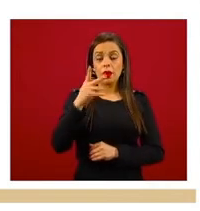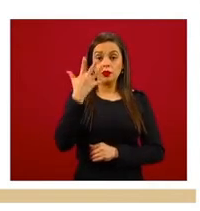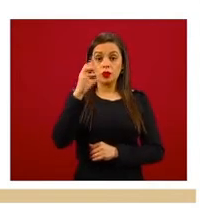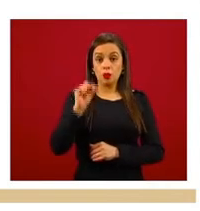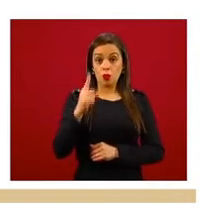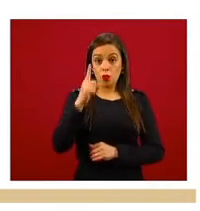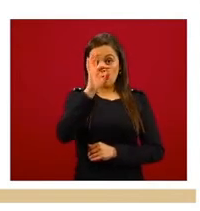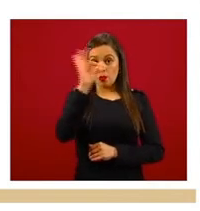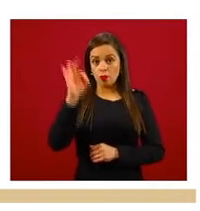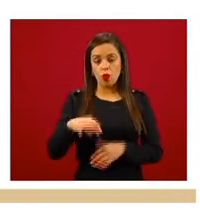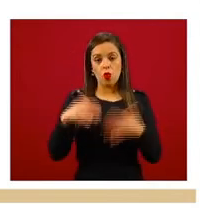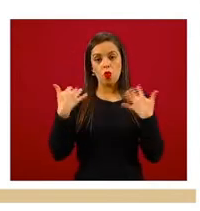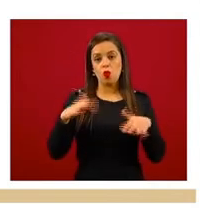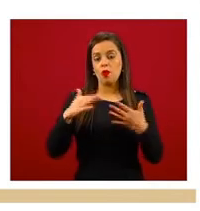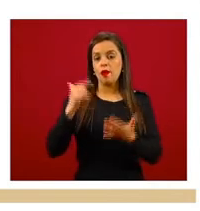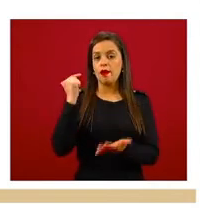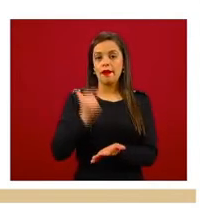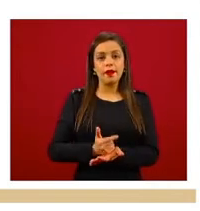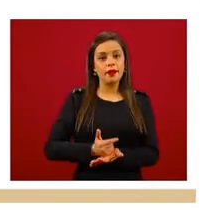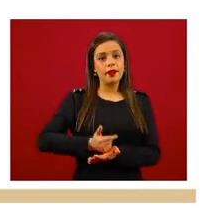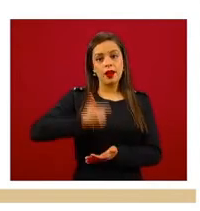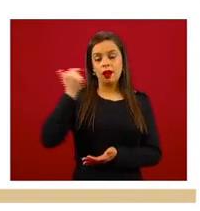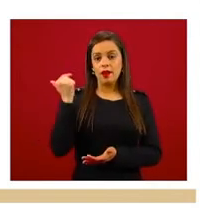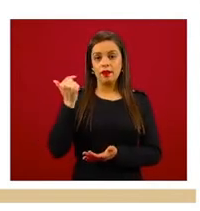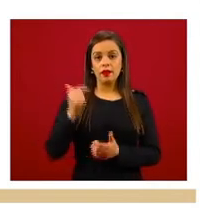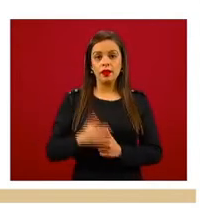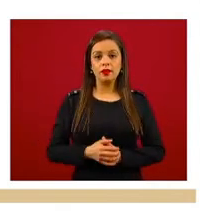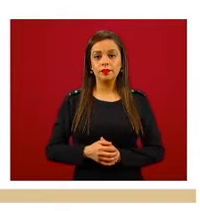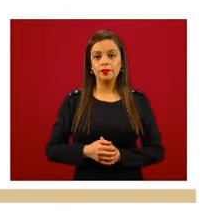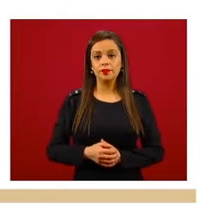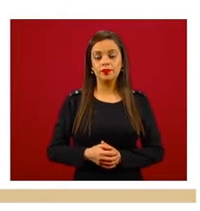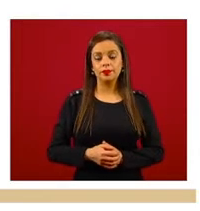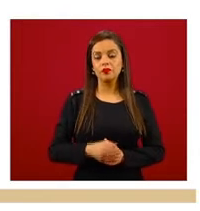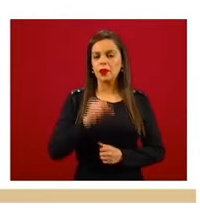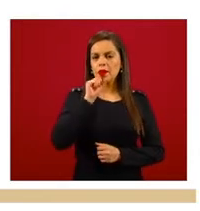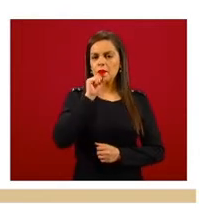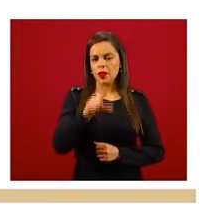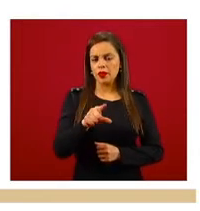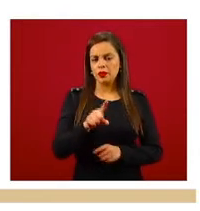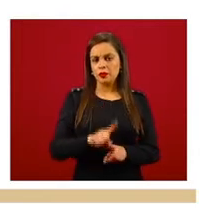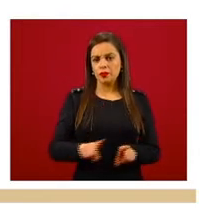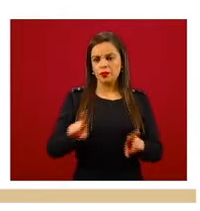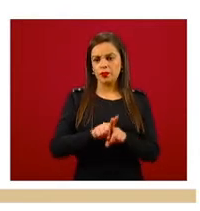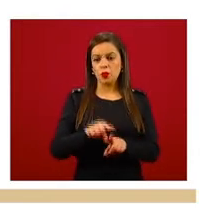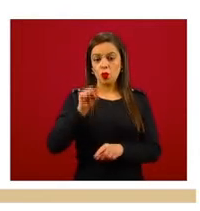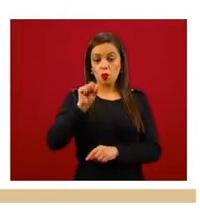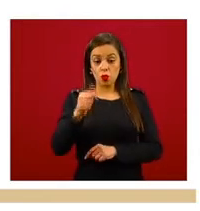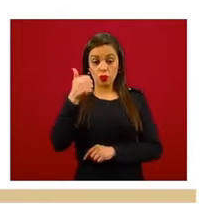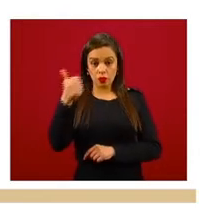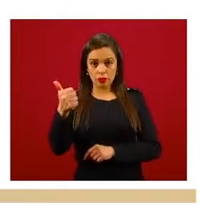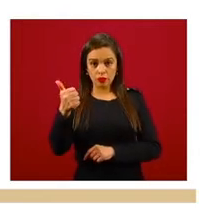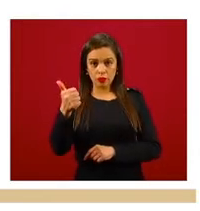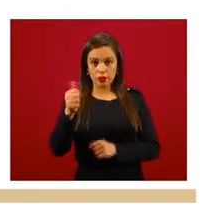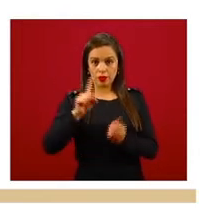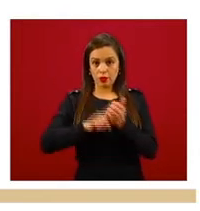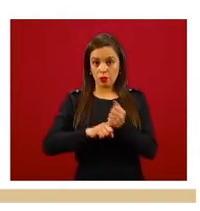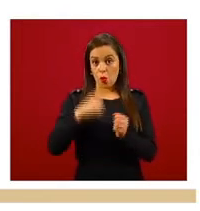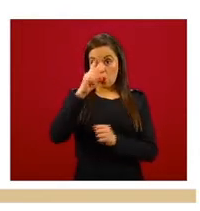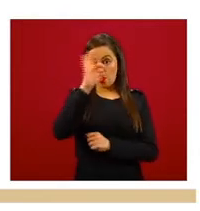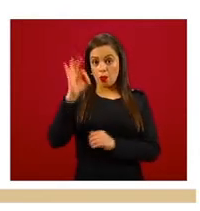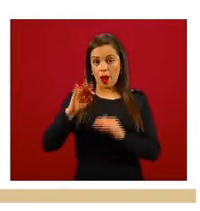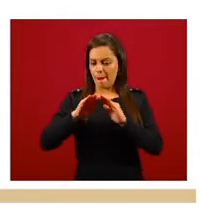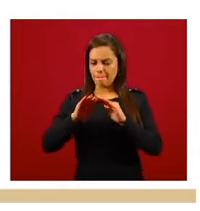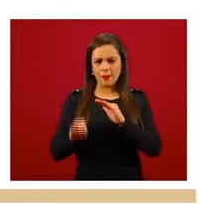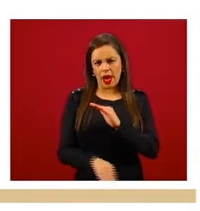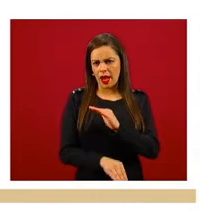4.7 were interned into the hospital, and 5.1 were considered critical cases, and less